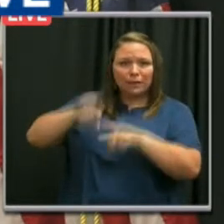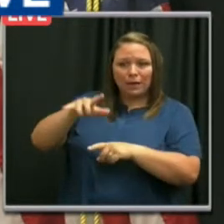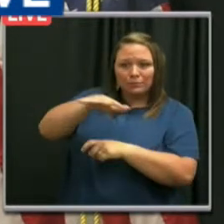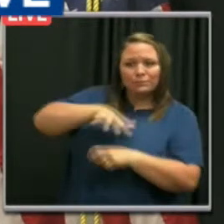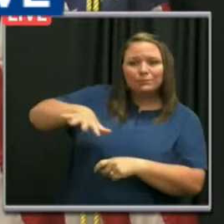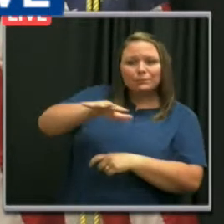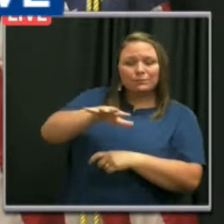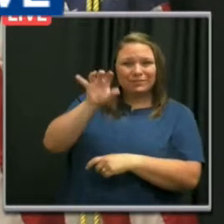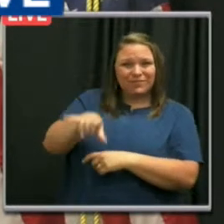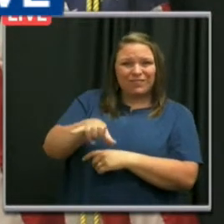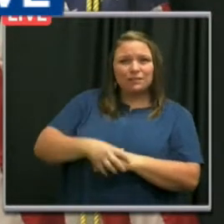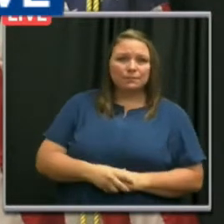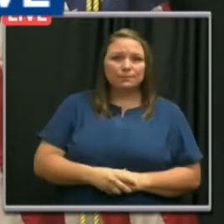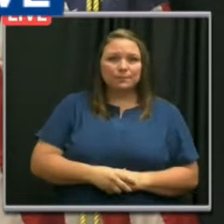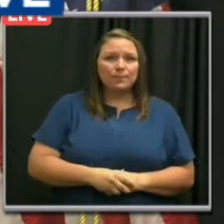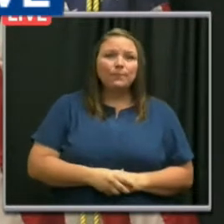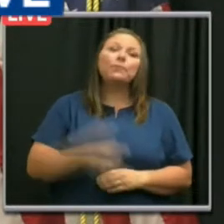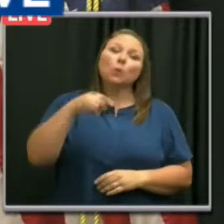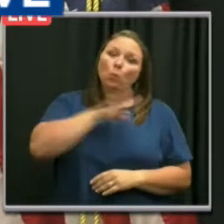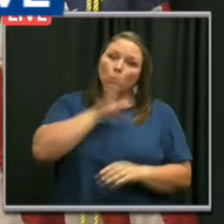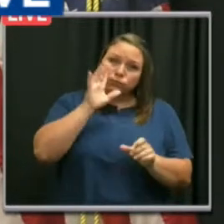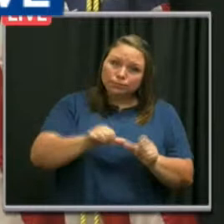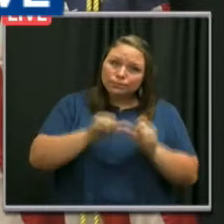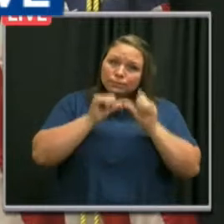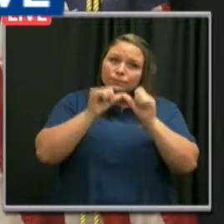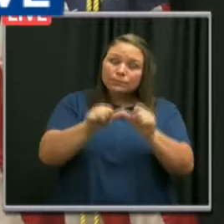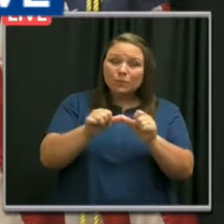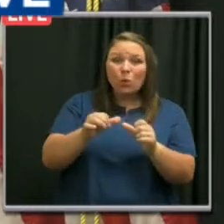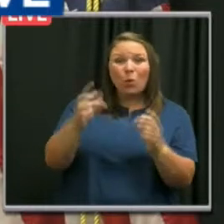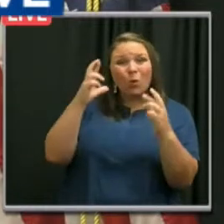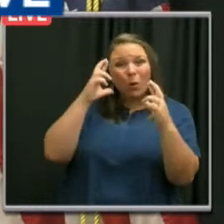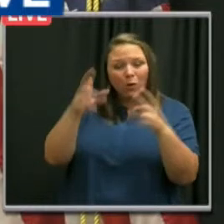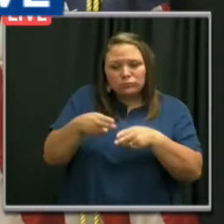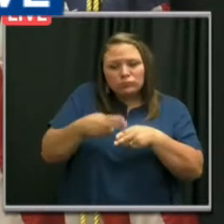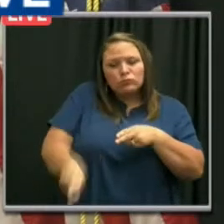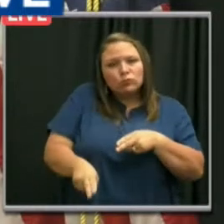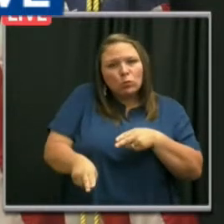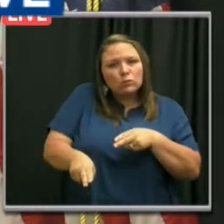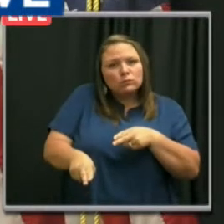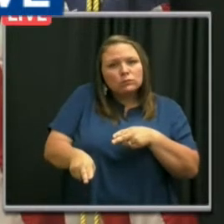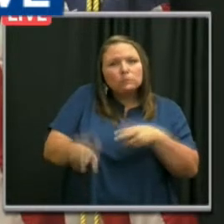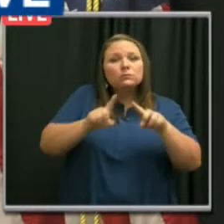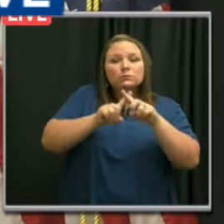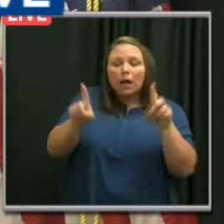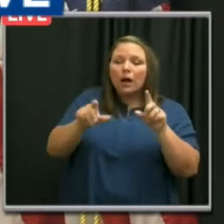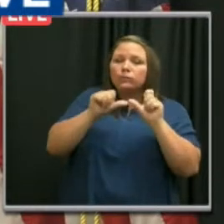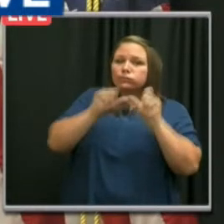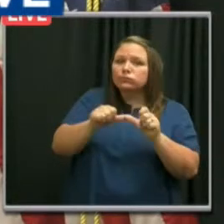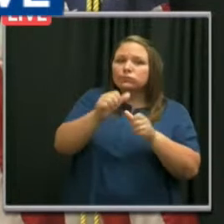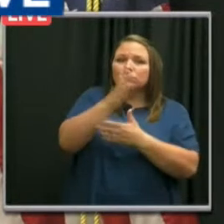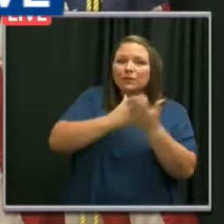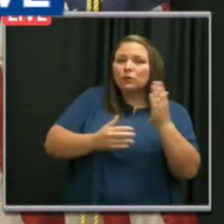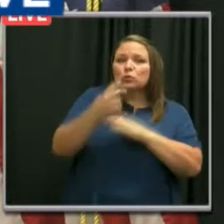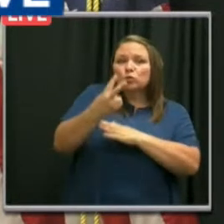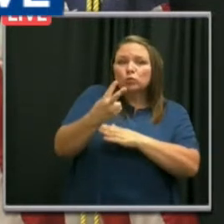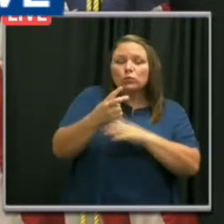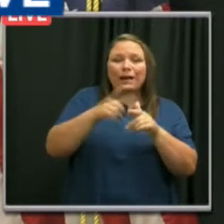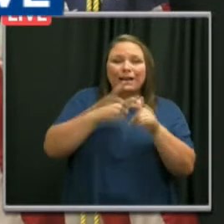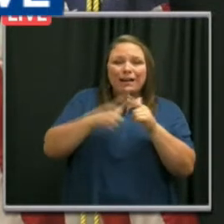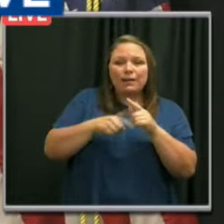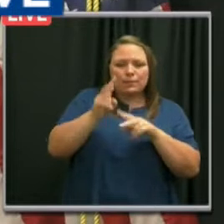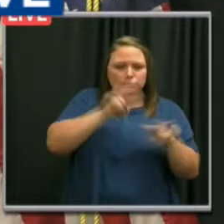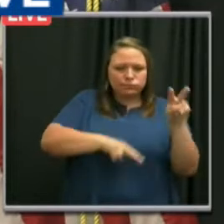these neighborhoods. So we will continue, hopefully just a little bit longer, with Phase 2 while